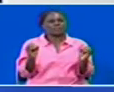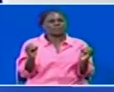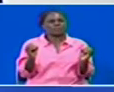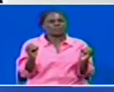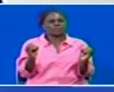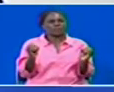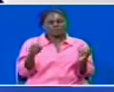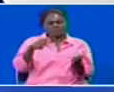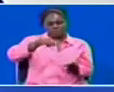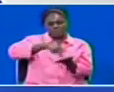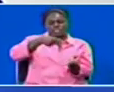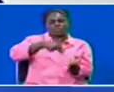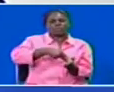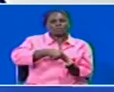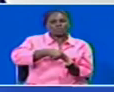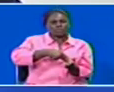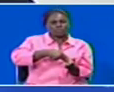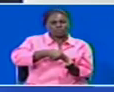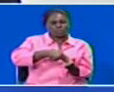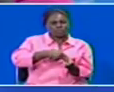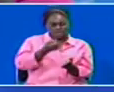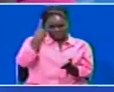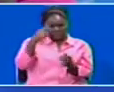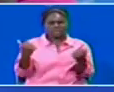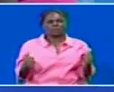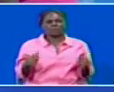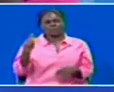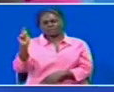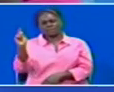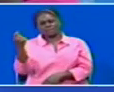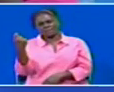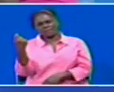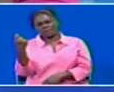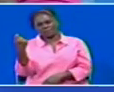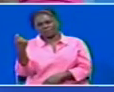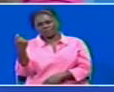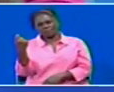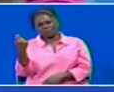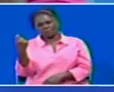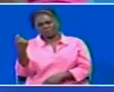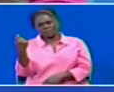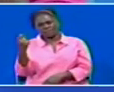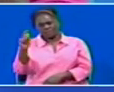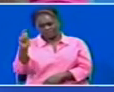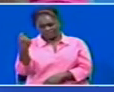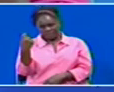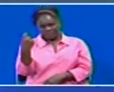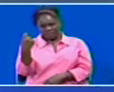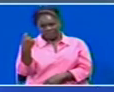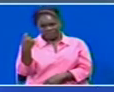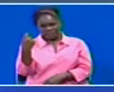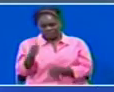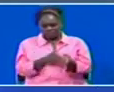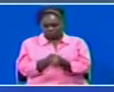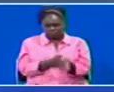the principles. So could these be some of the issues that would lead to voter apathy? Because well, Kenyans aren't. You know, Kenyans, as Professor Kagwanja said, Kenyans really do. I mean, they get